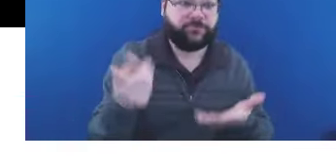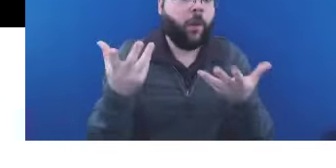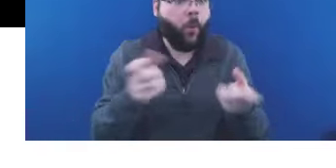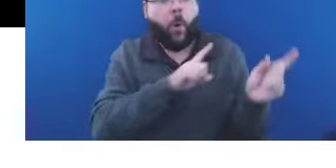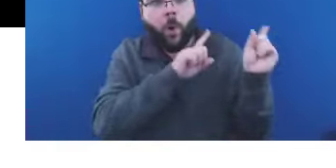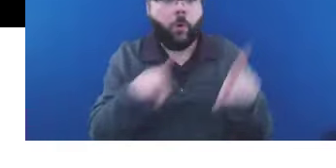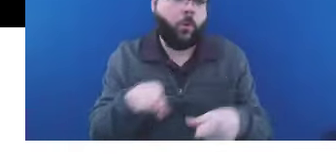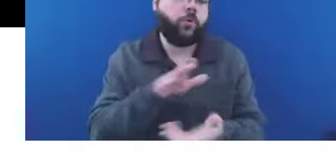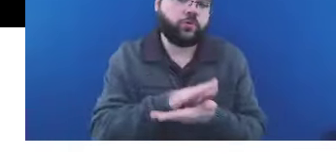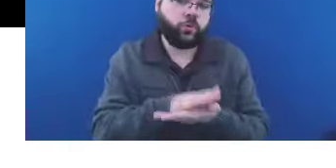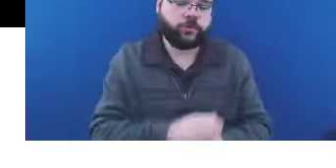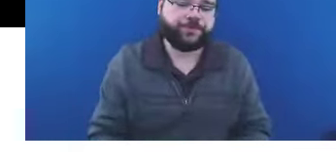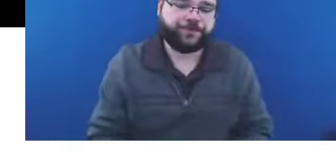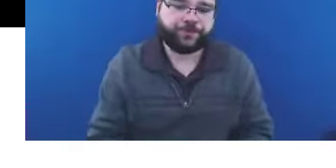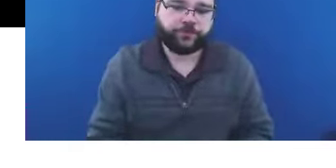school.